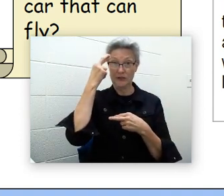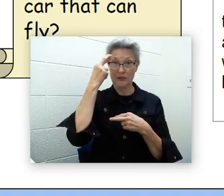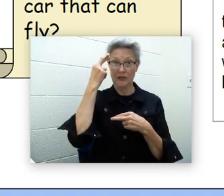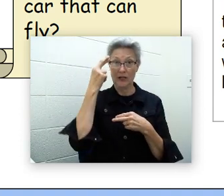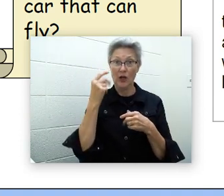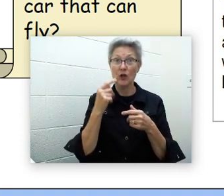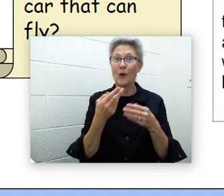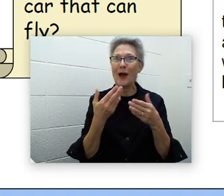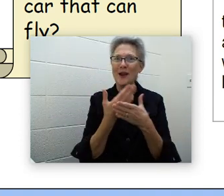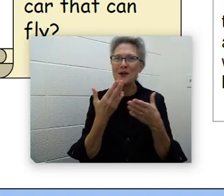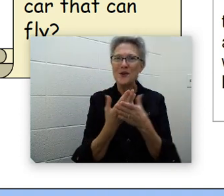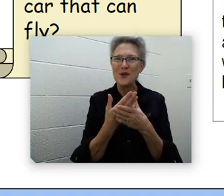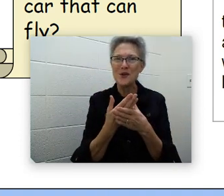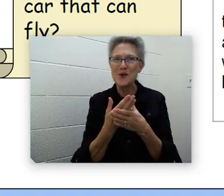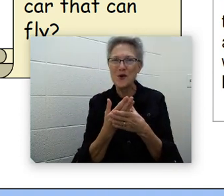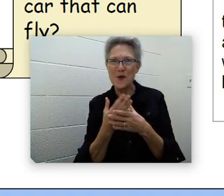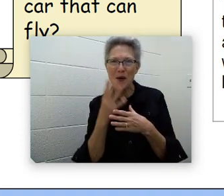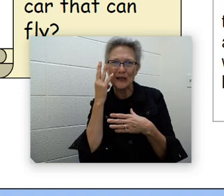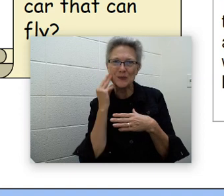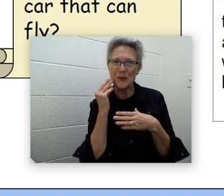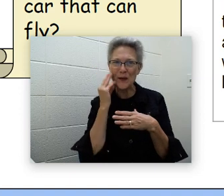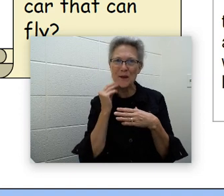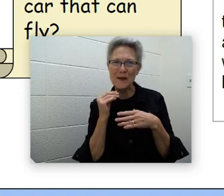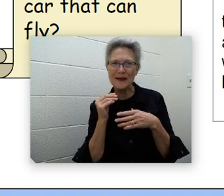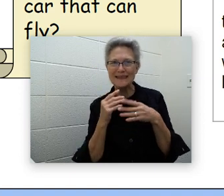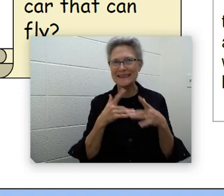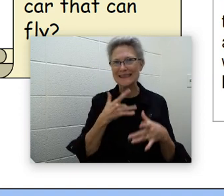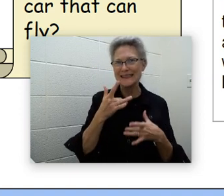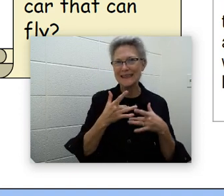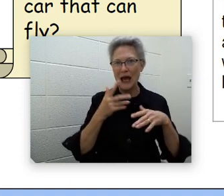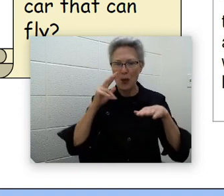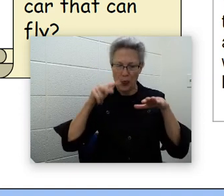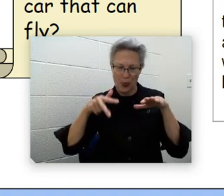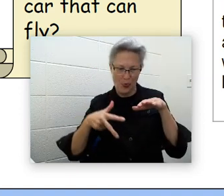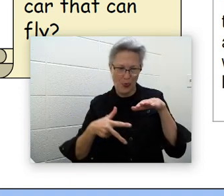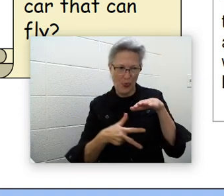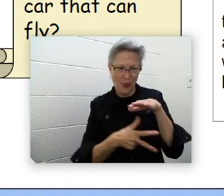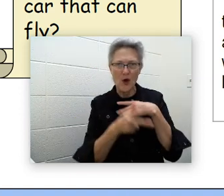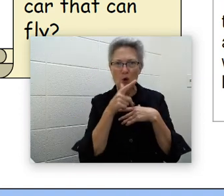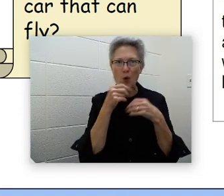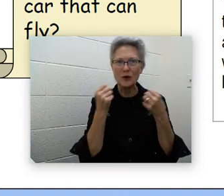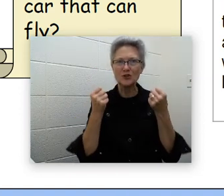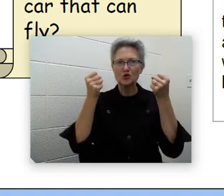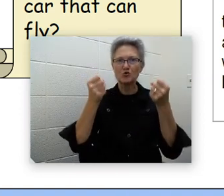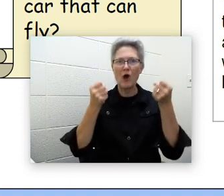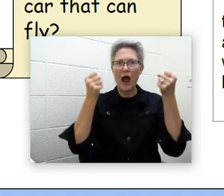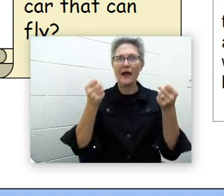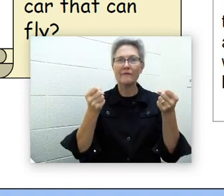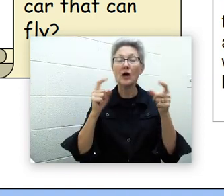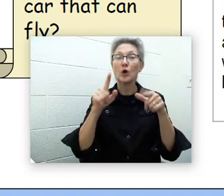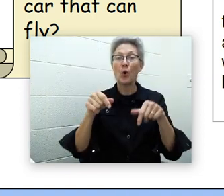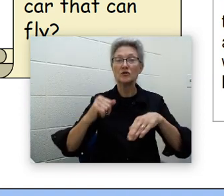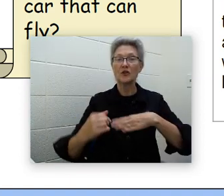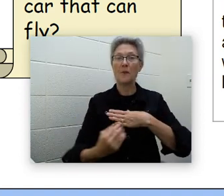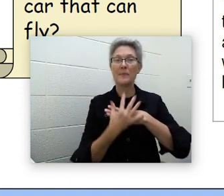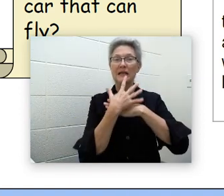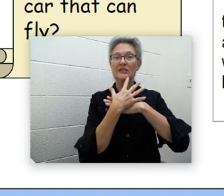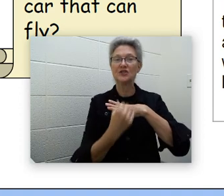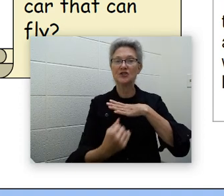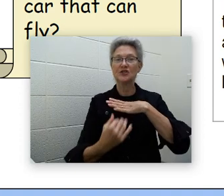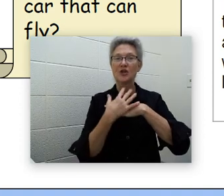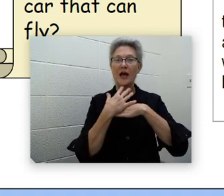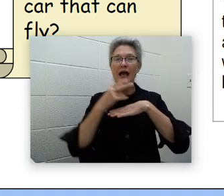new adventures whenever you'd like. Again, to support that, I wrote it would be neat to be able to take my car down to the beach and be able to drive